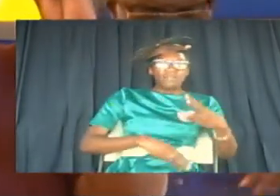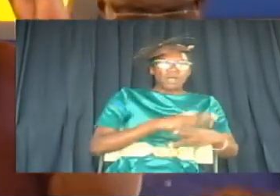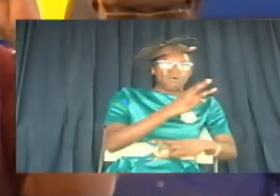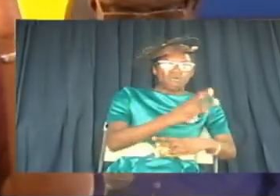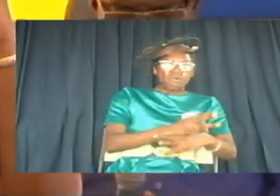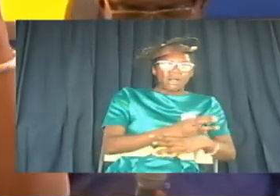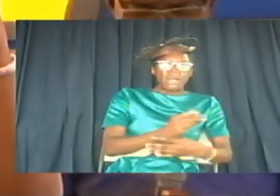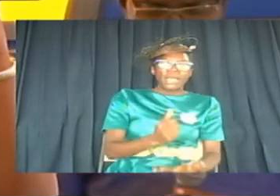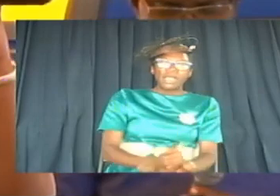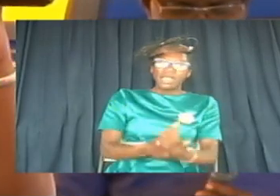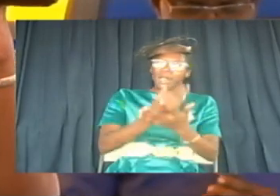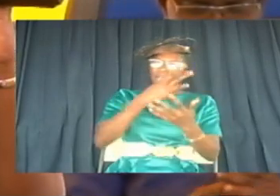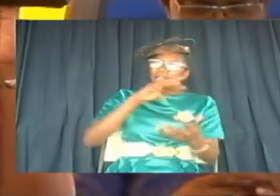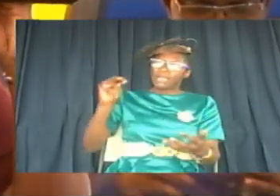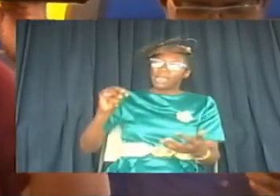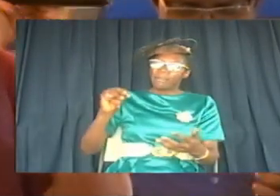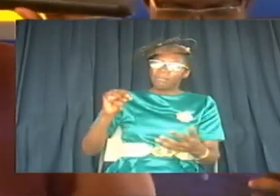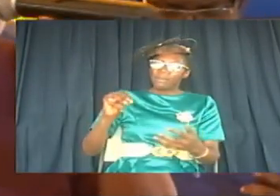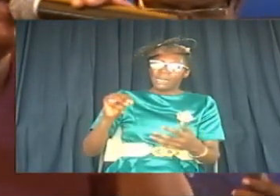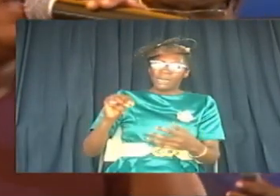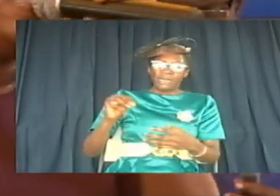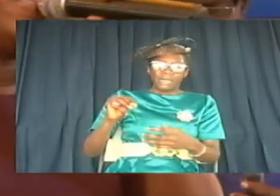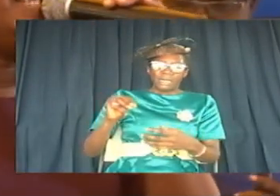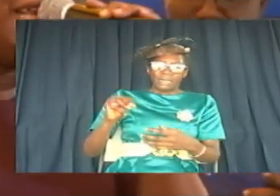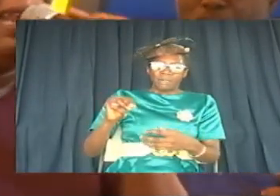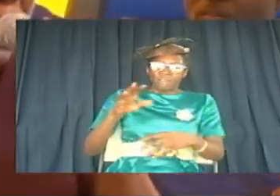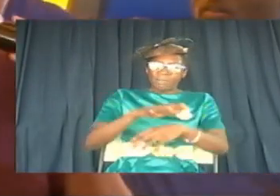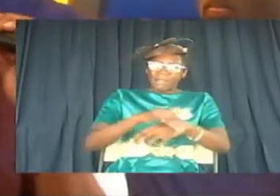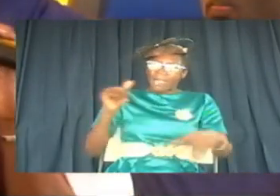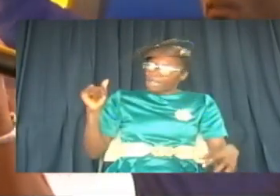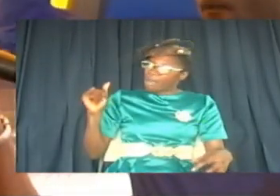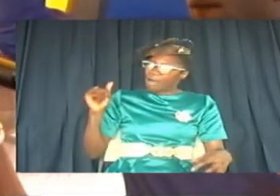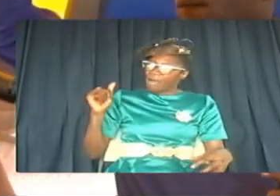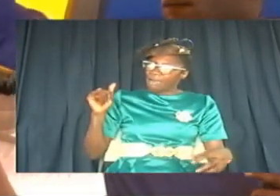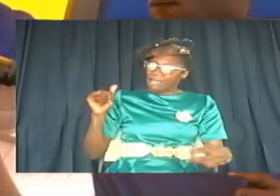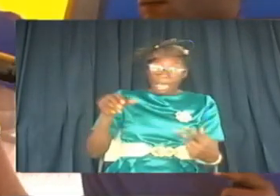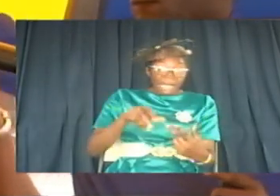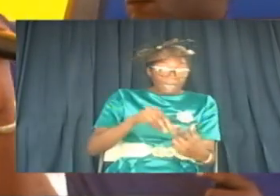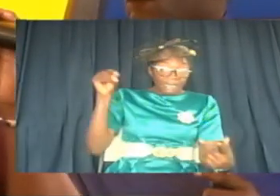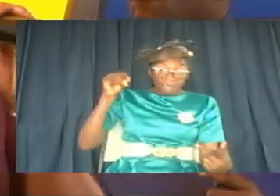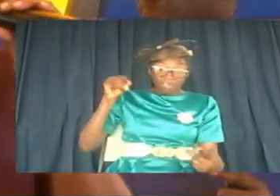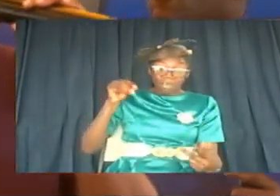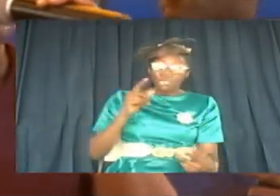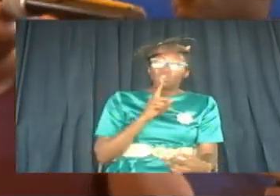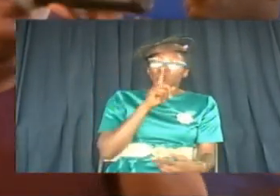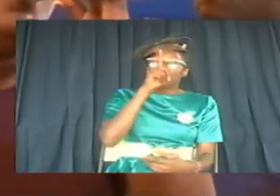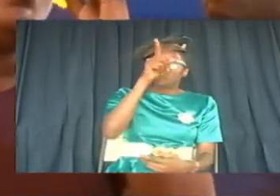them, Almighty God, to make their calling and election sure.